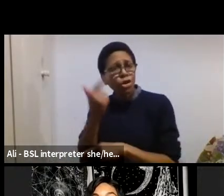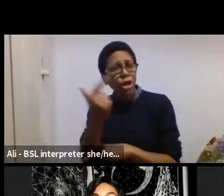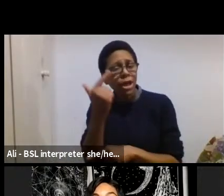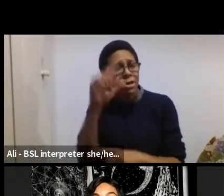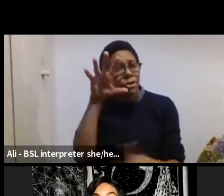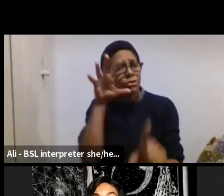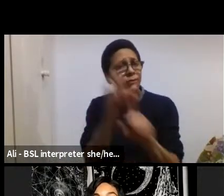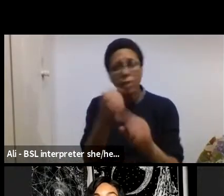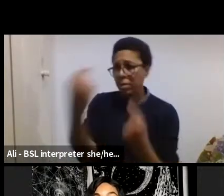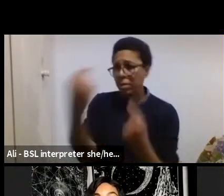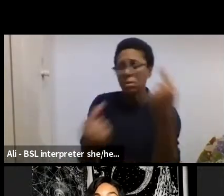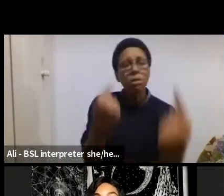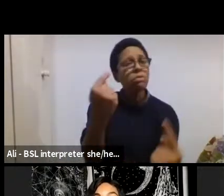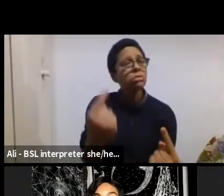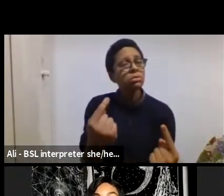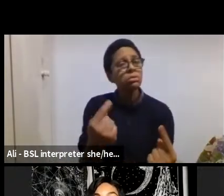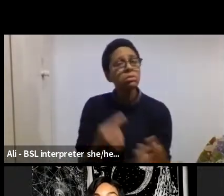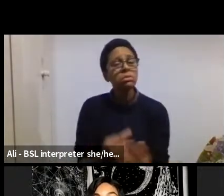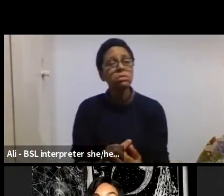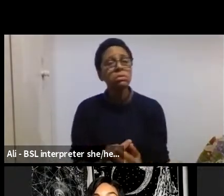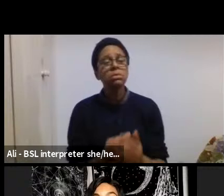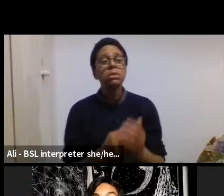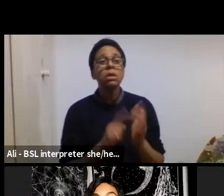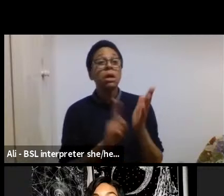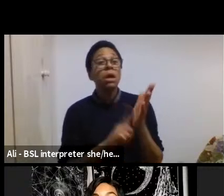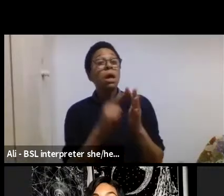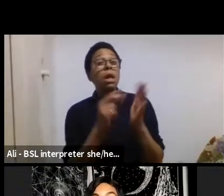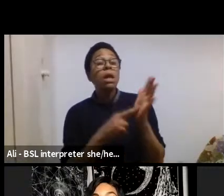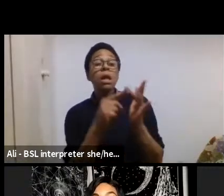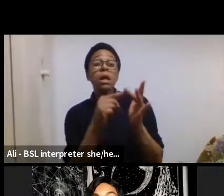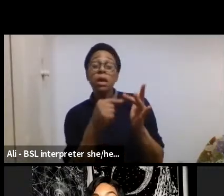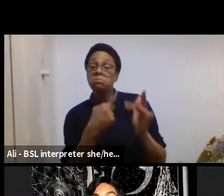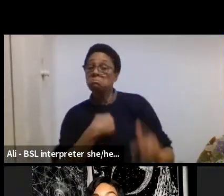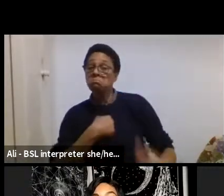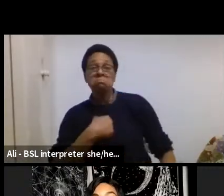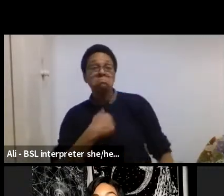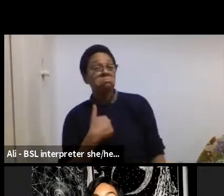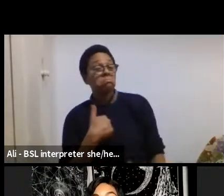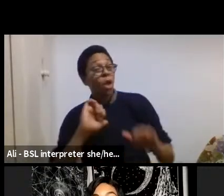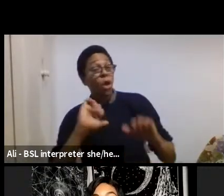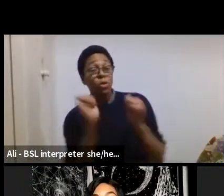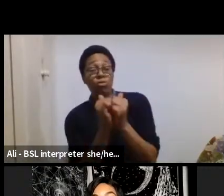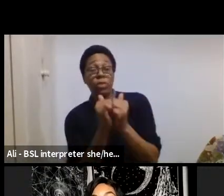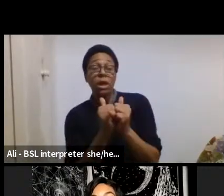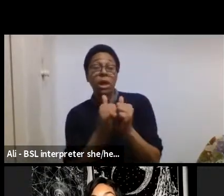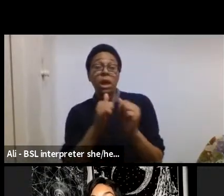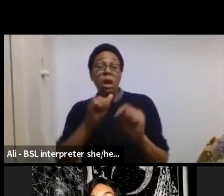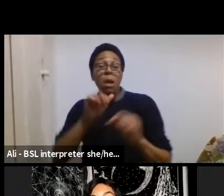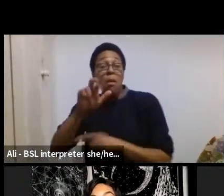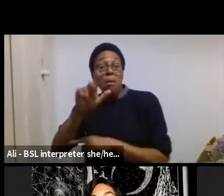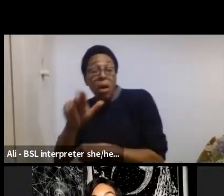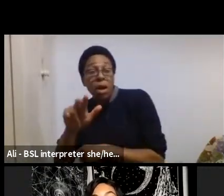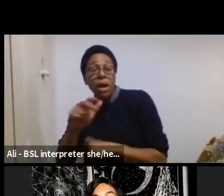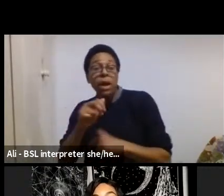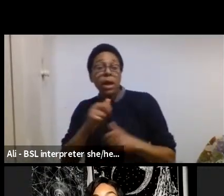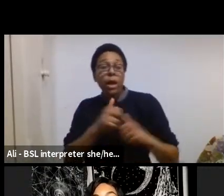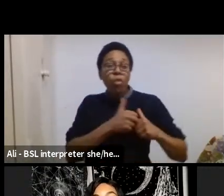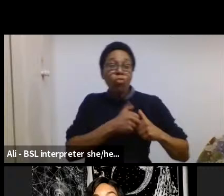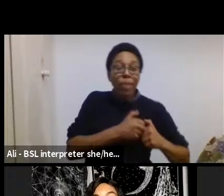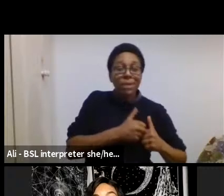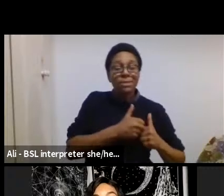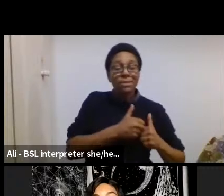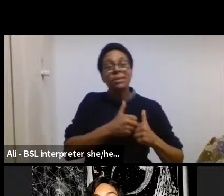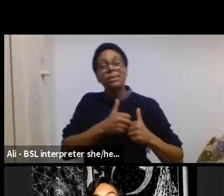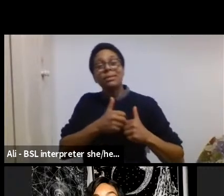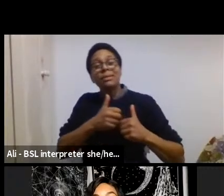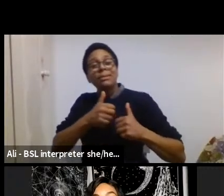Absolutely. And I'd include the asexual, bisexual, but aromantic side of the spectrum in there as well, of course,